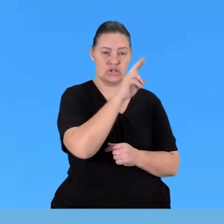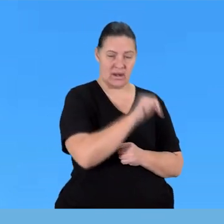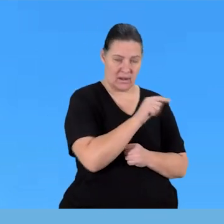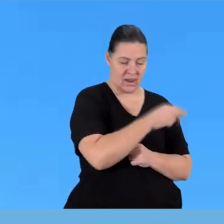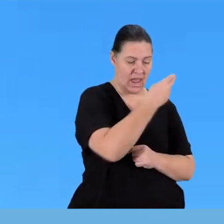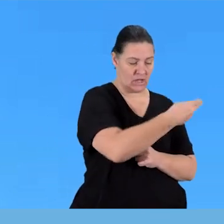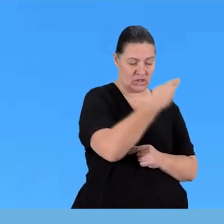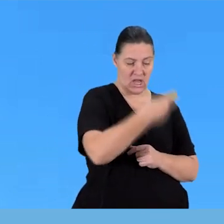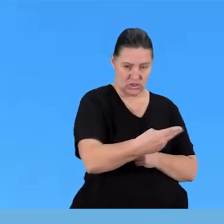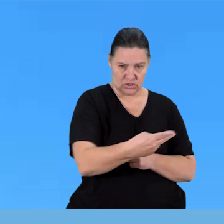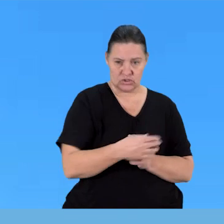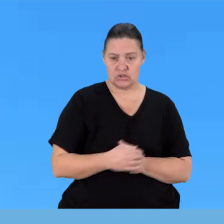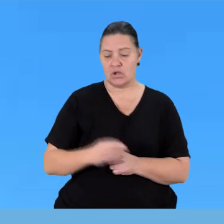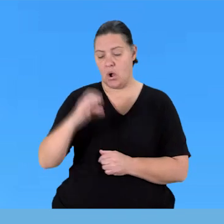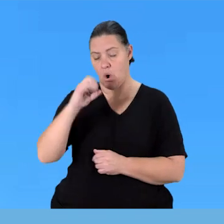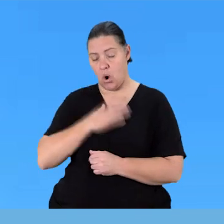our hydrogen,